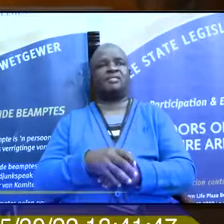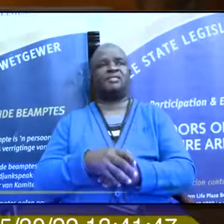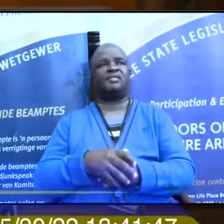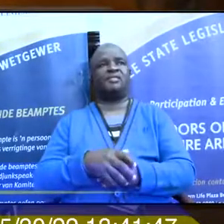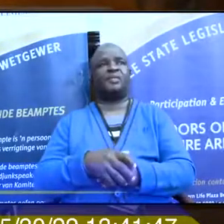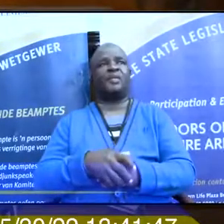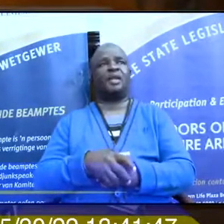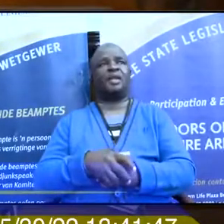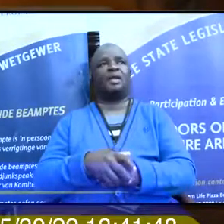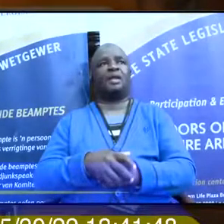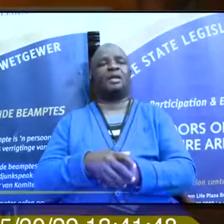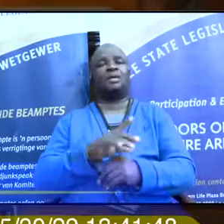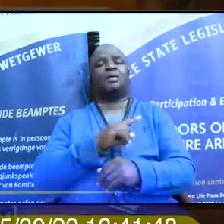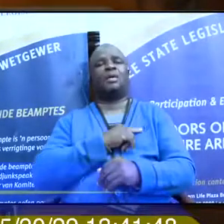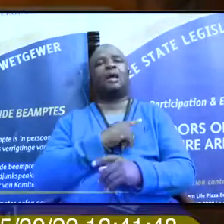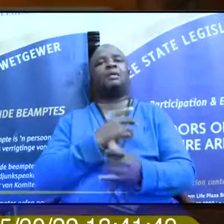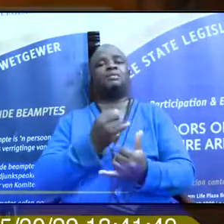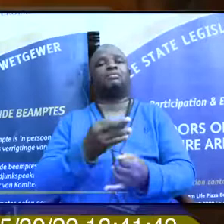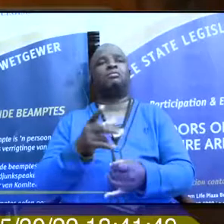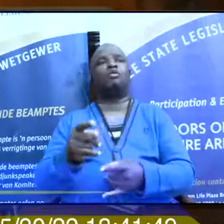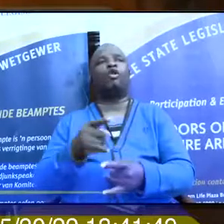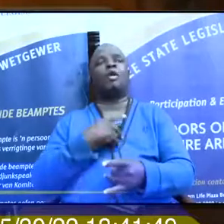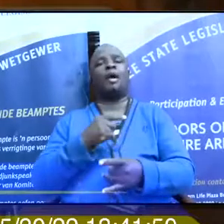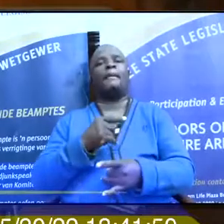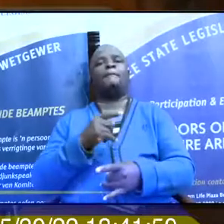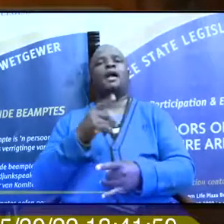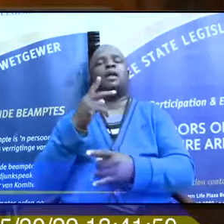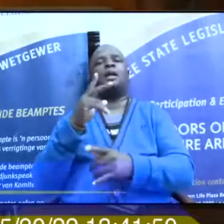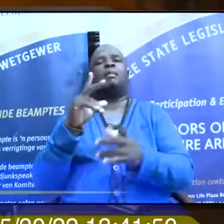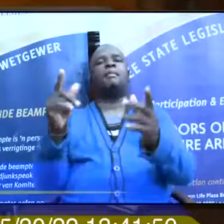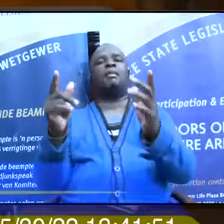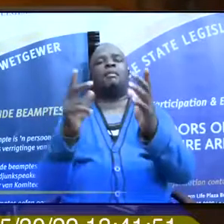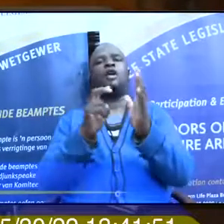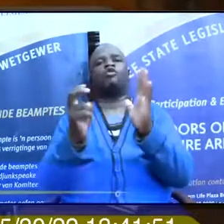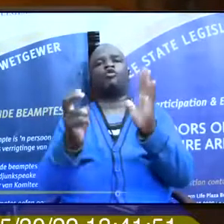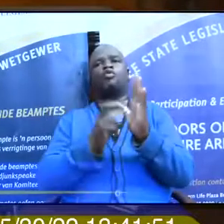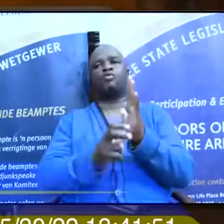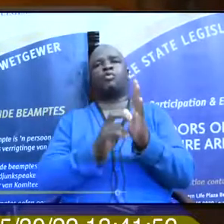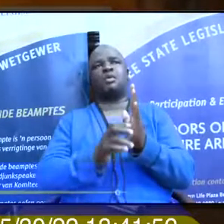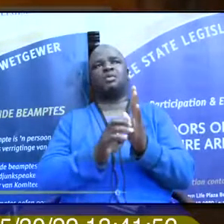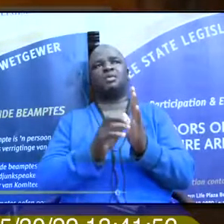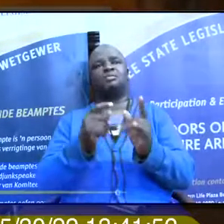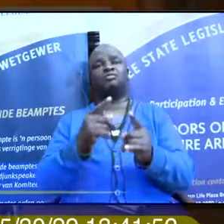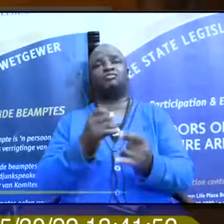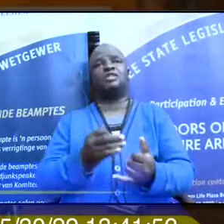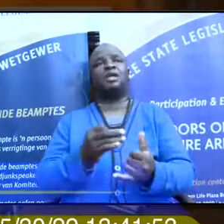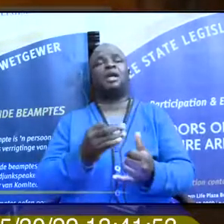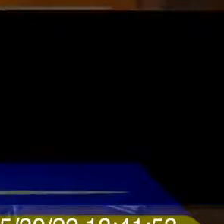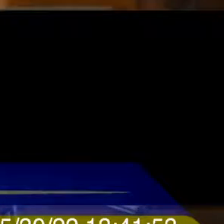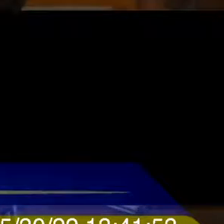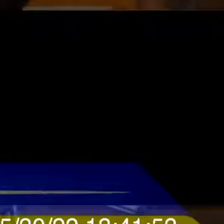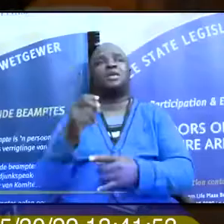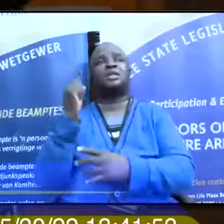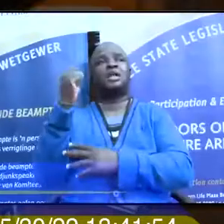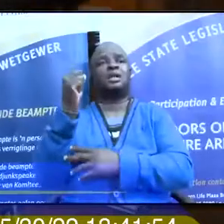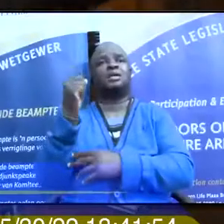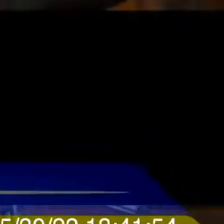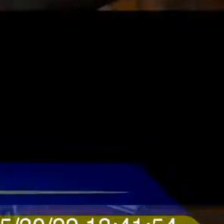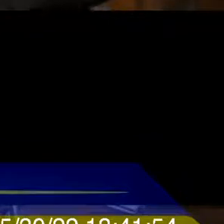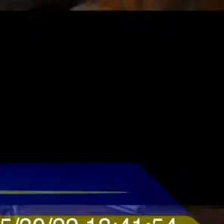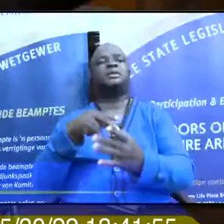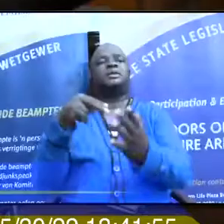yet because of the property clause for them to strike they are expected to go and pick it